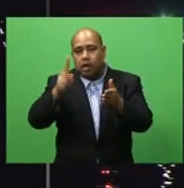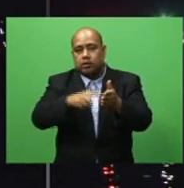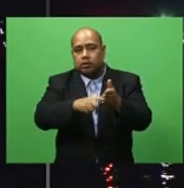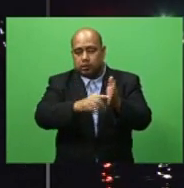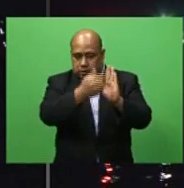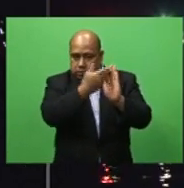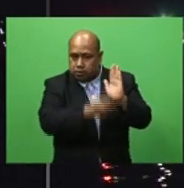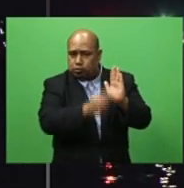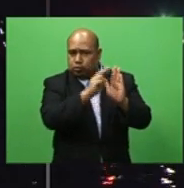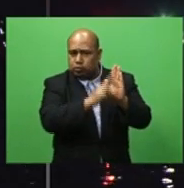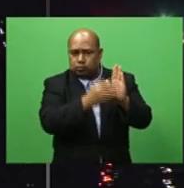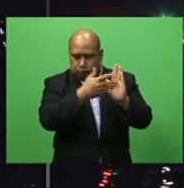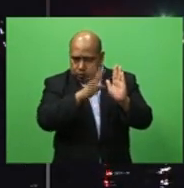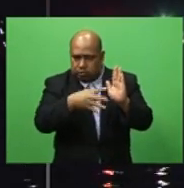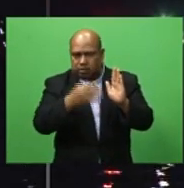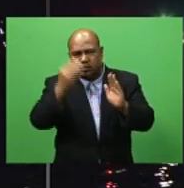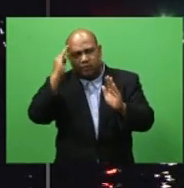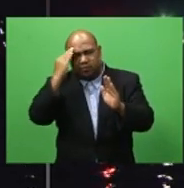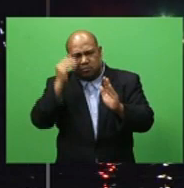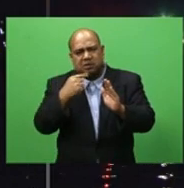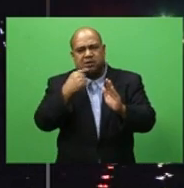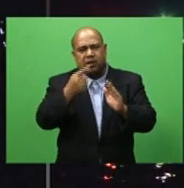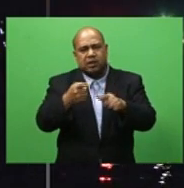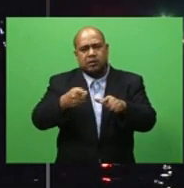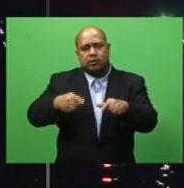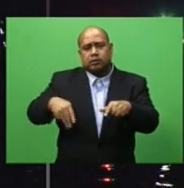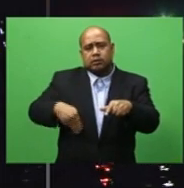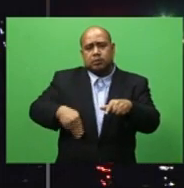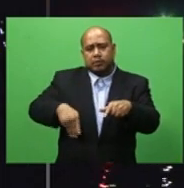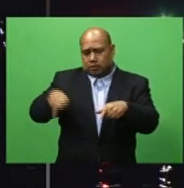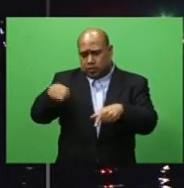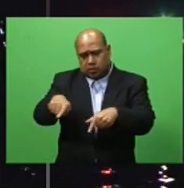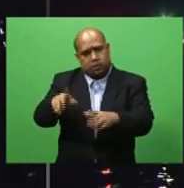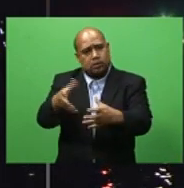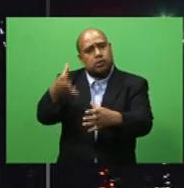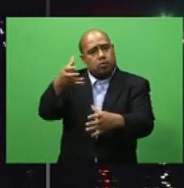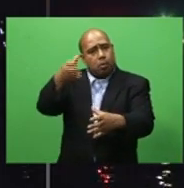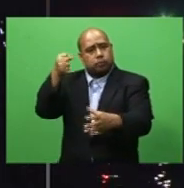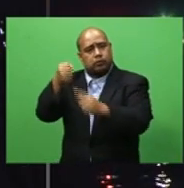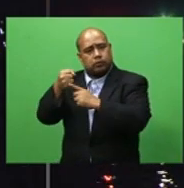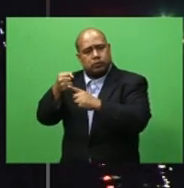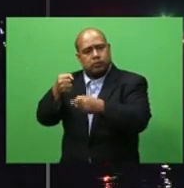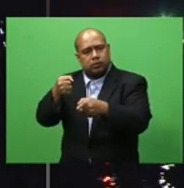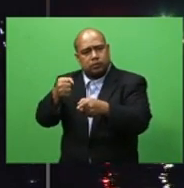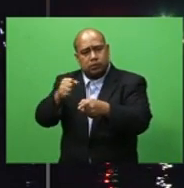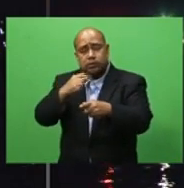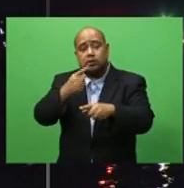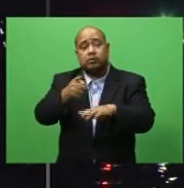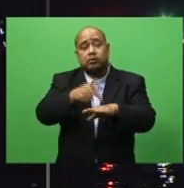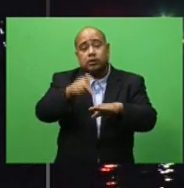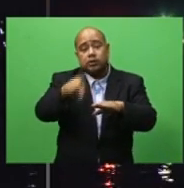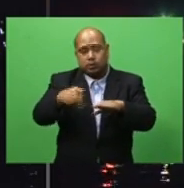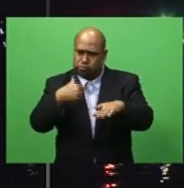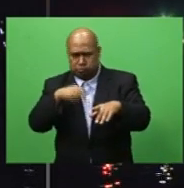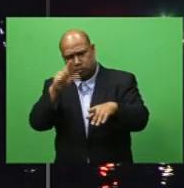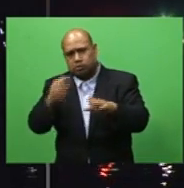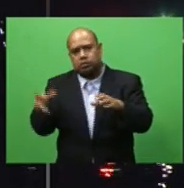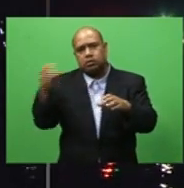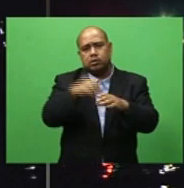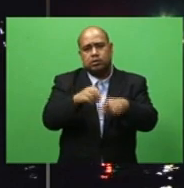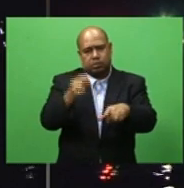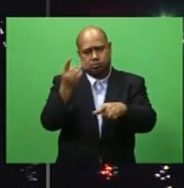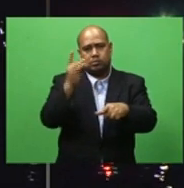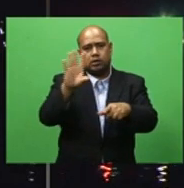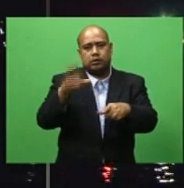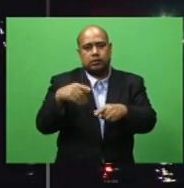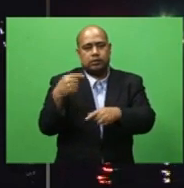a Facebook rant claiming that members of the suspended party who were in Parliament should have been allowed to serve as independents.